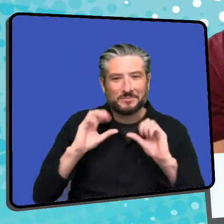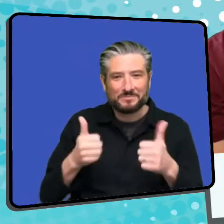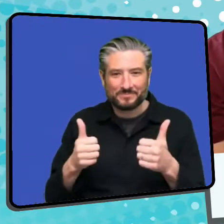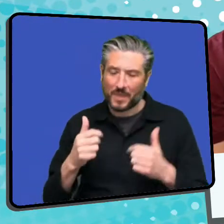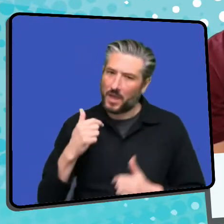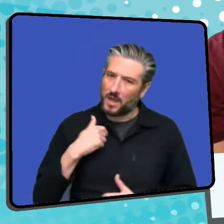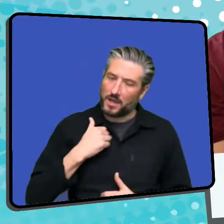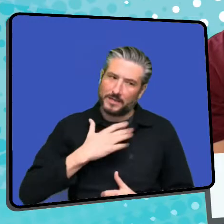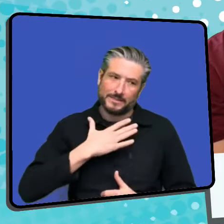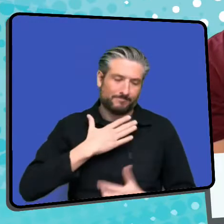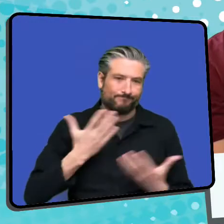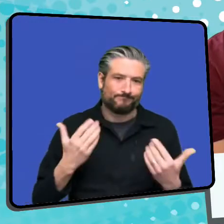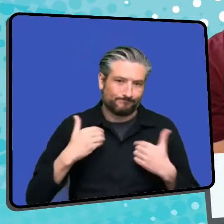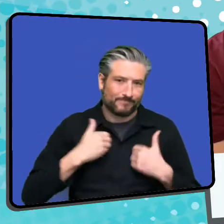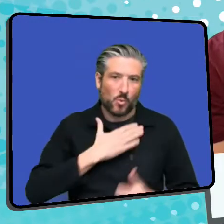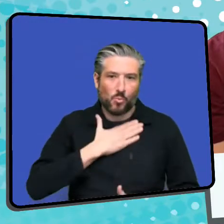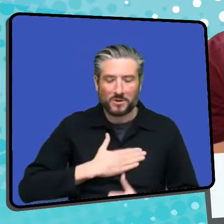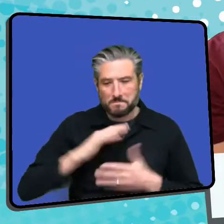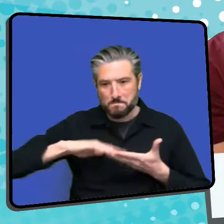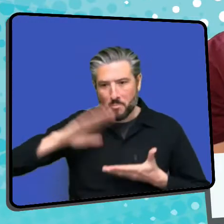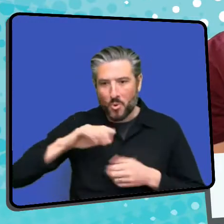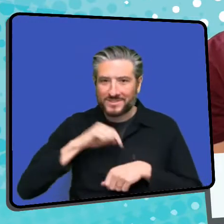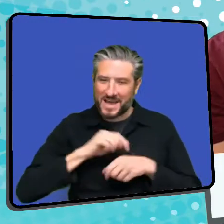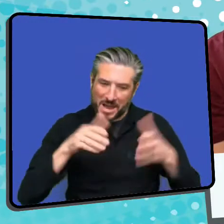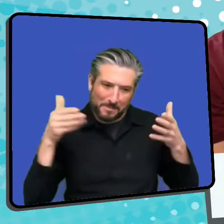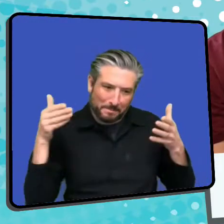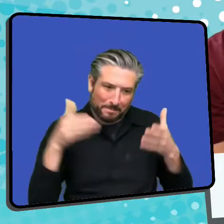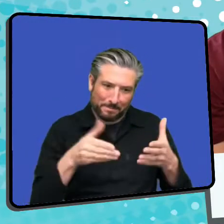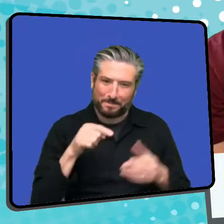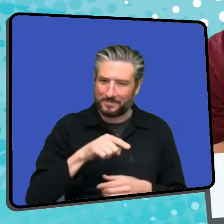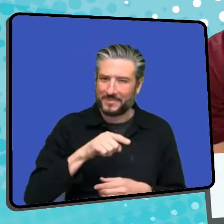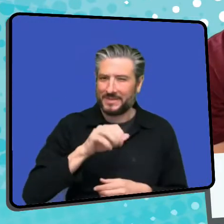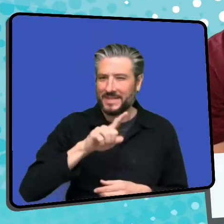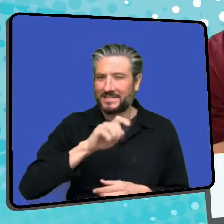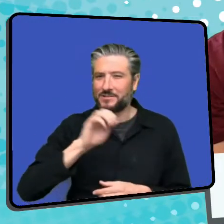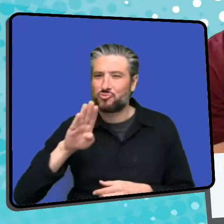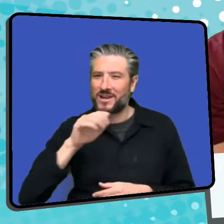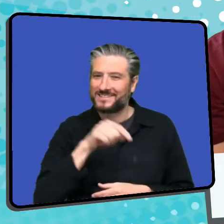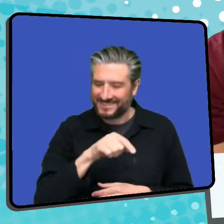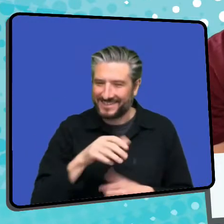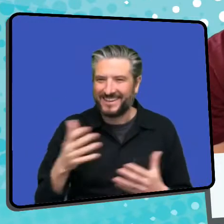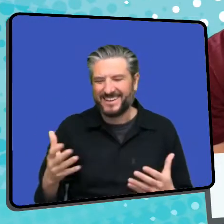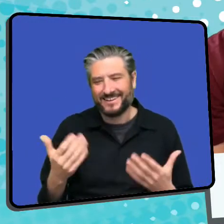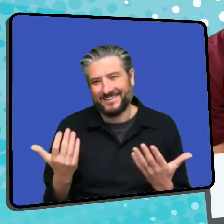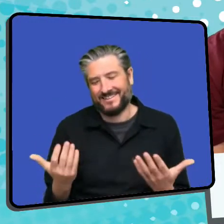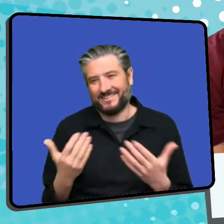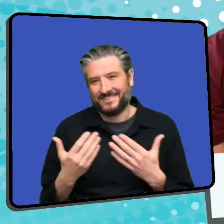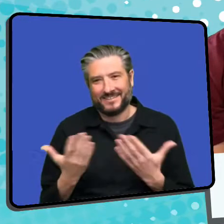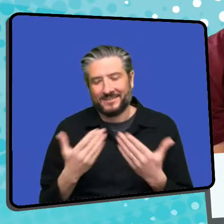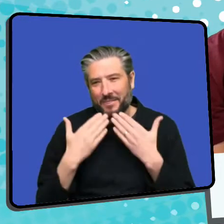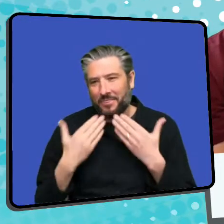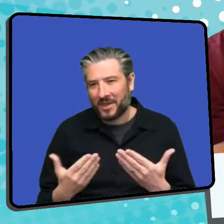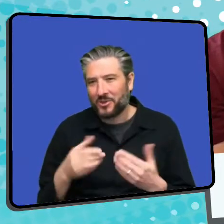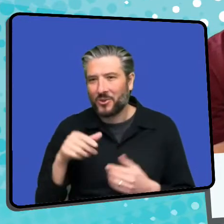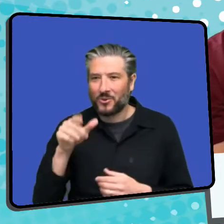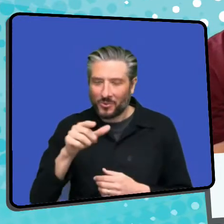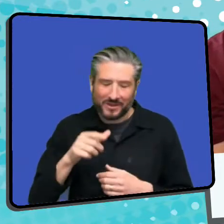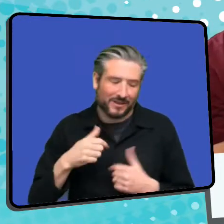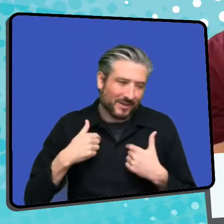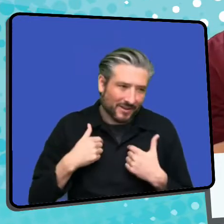So, well, keep in touch, build lots of content, share lots of stuff, and we can live vicariously through you.